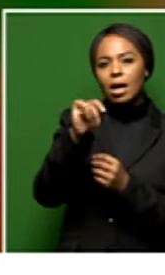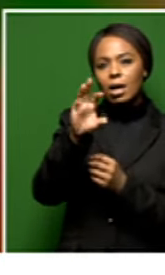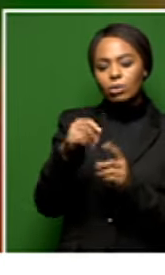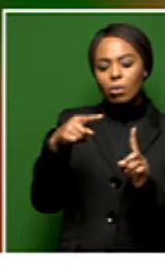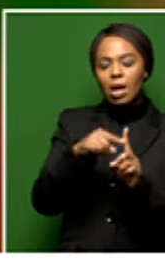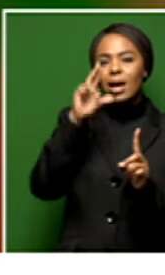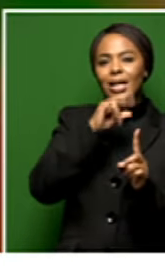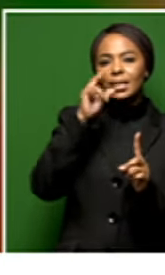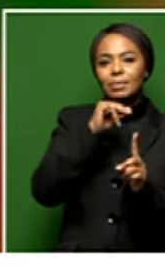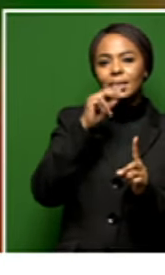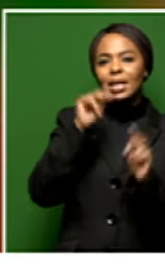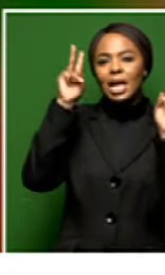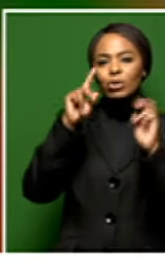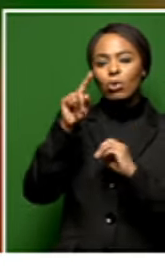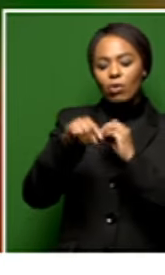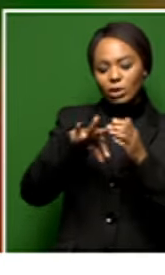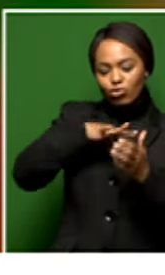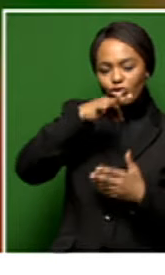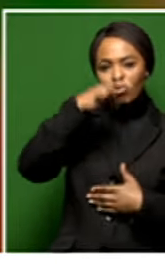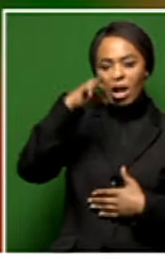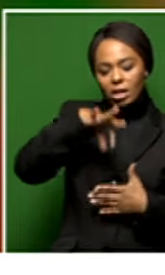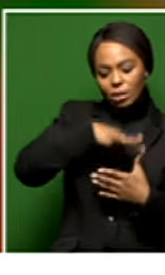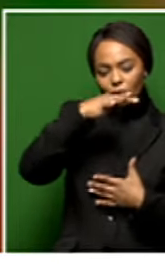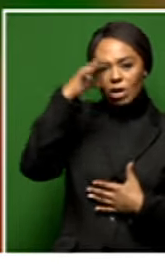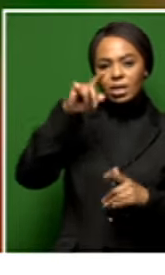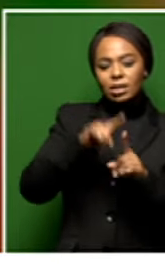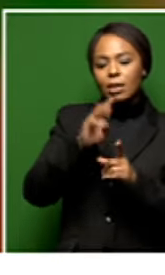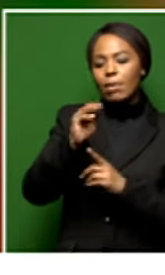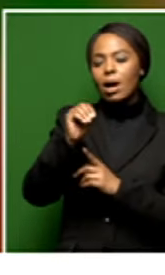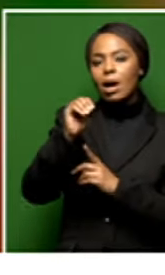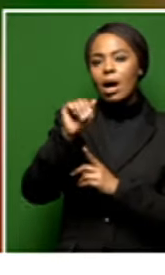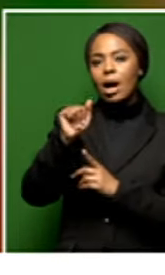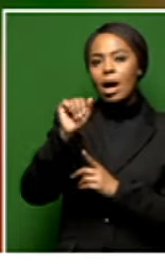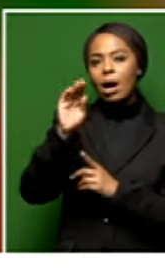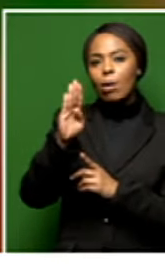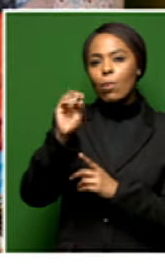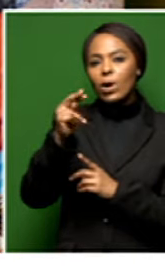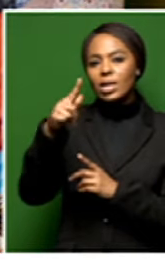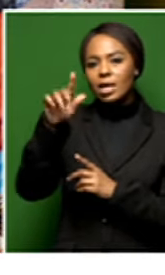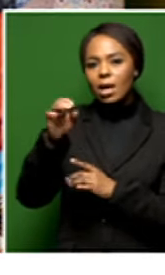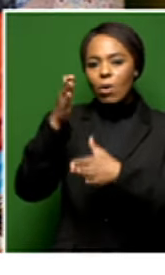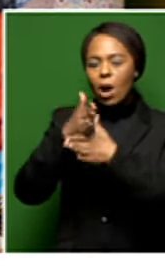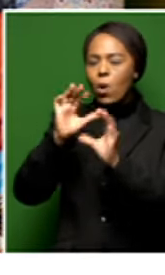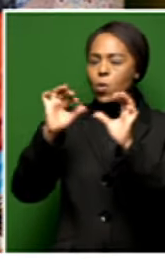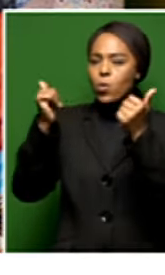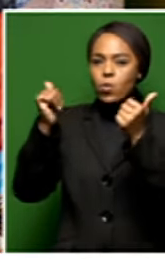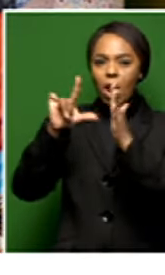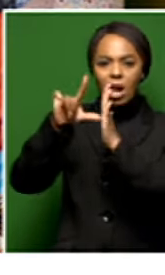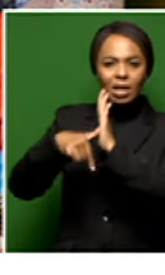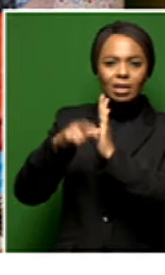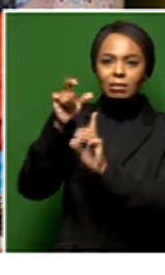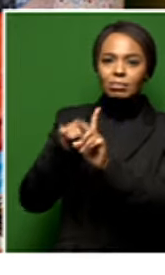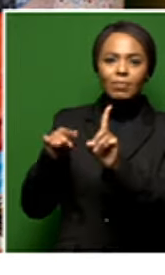about spirituality, you know, and then we have Abungile's work, which is very, very, very much portraiture. It goes straight to